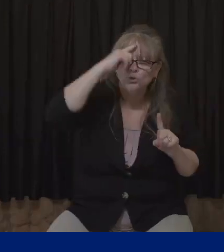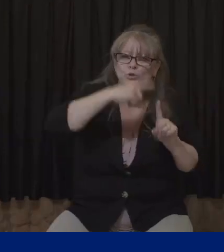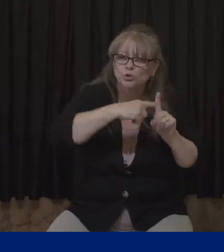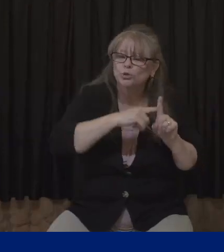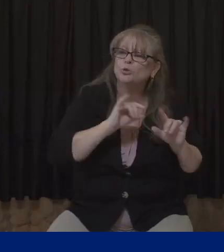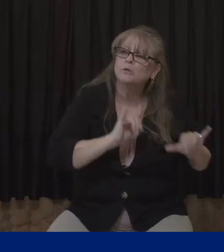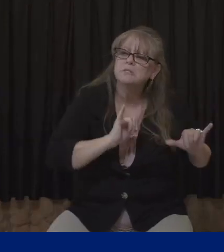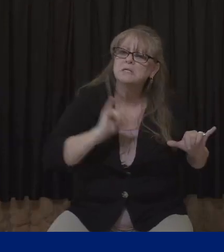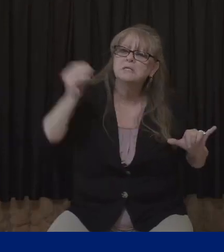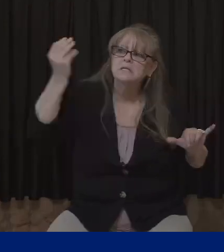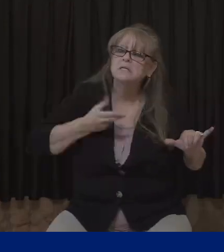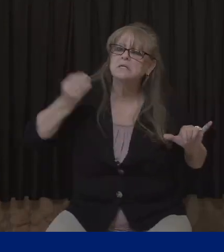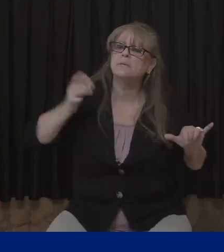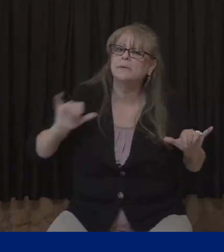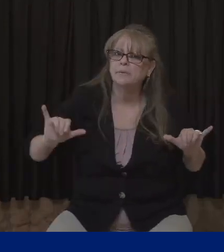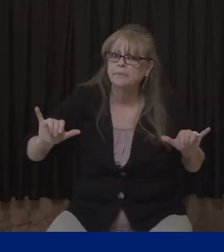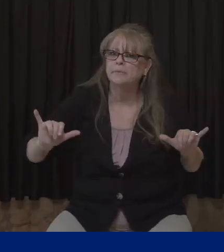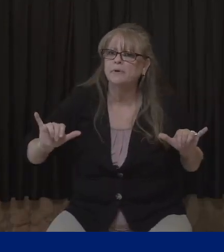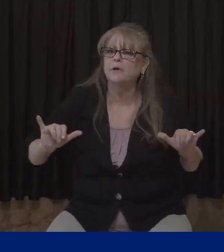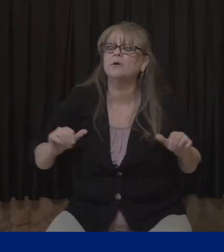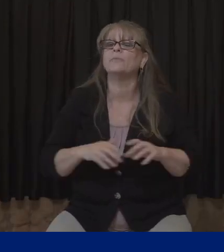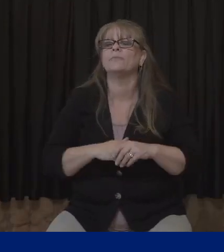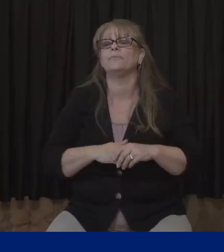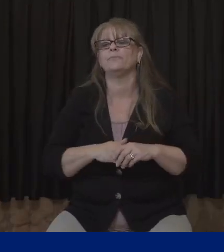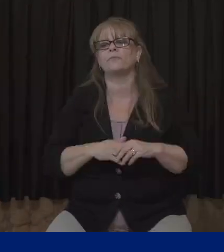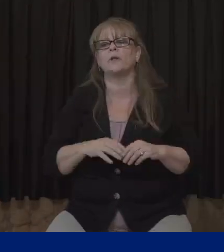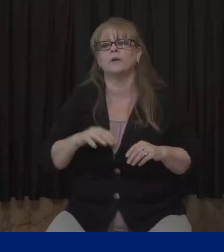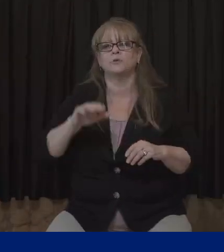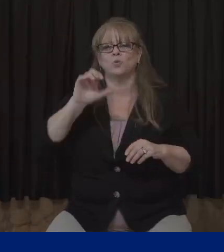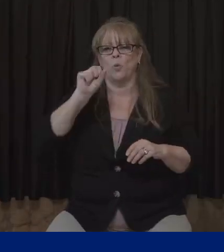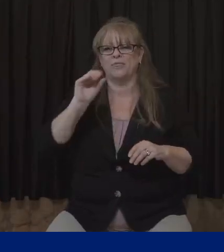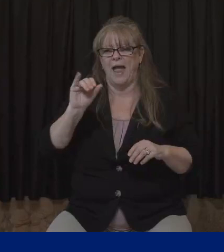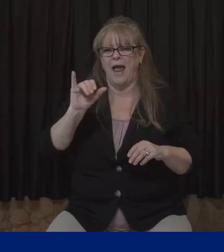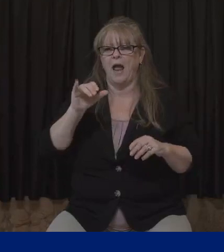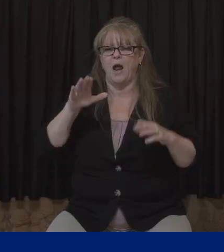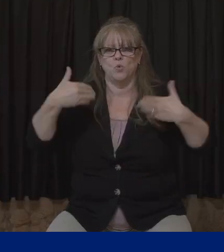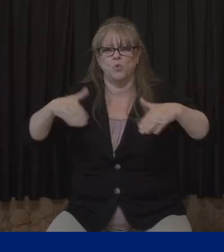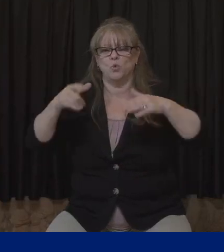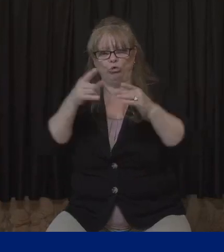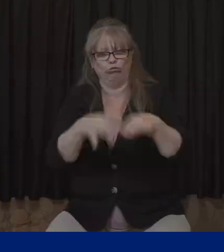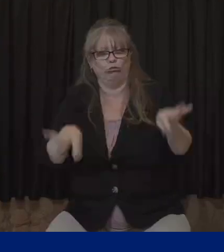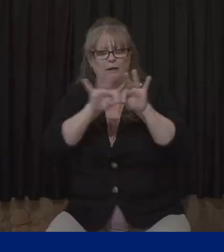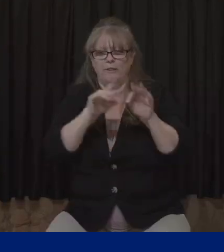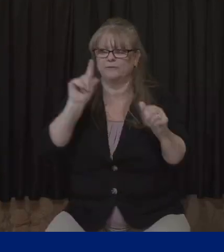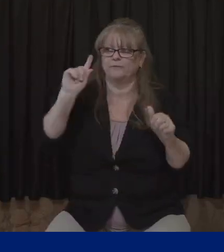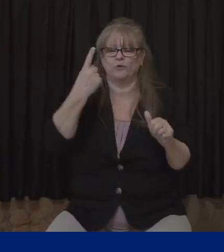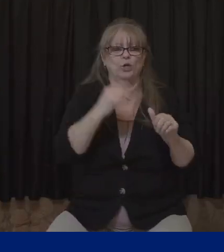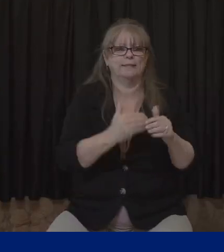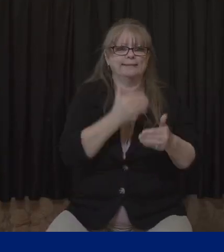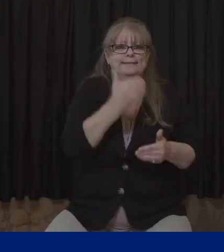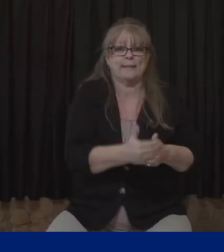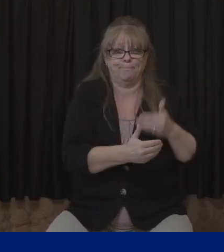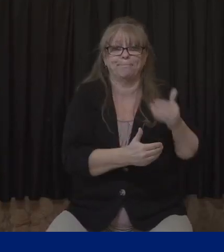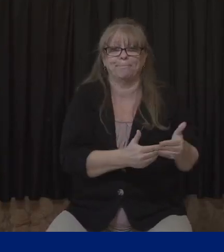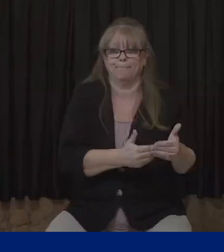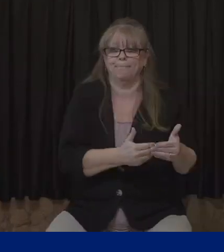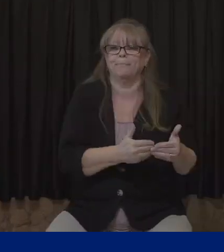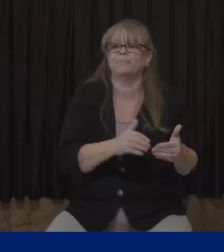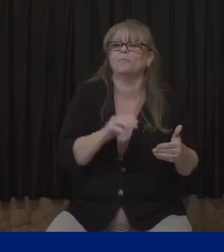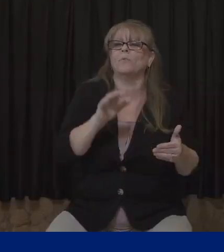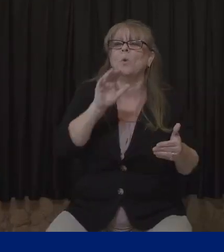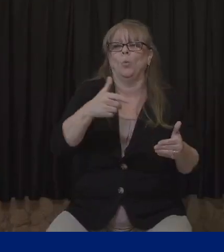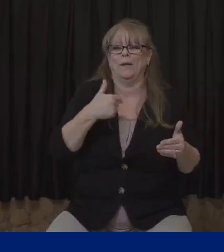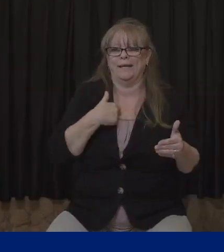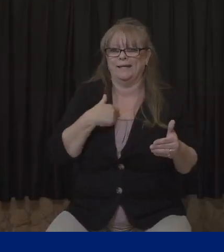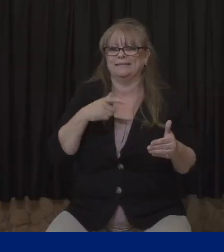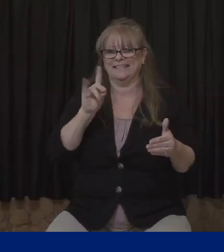the shutdown order or anything else. Those were some of the very first steps we take. Now, it doesn't mean that we shouldn't be taking additional steps, and we are. We are now requiring